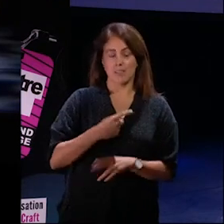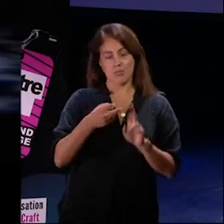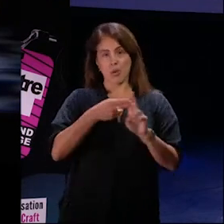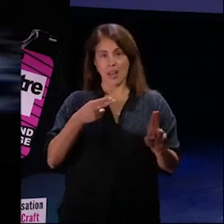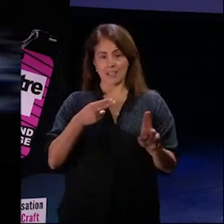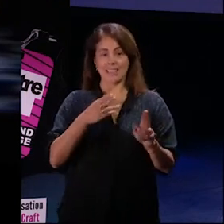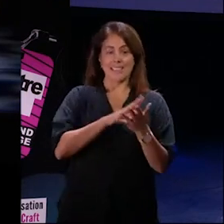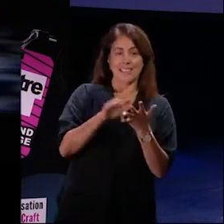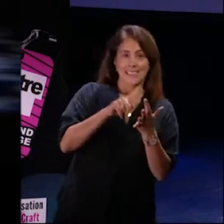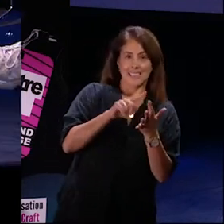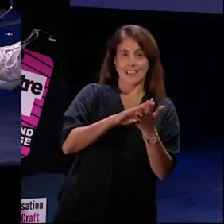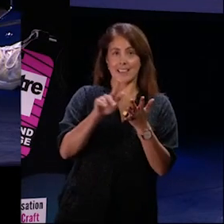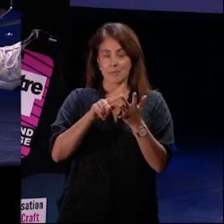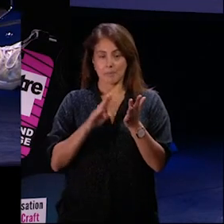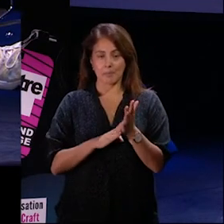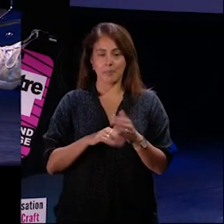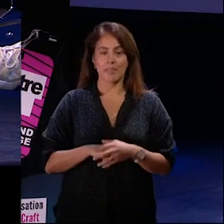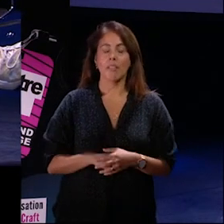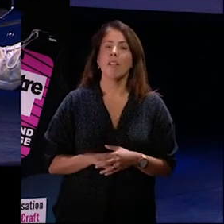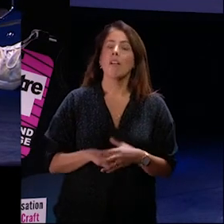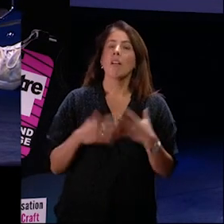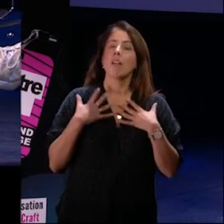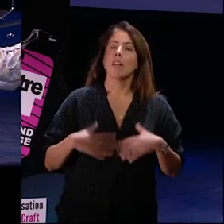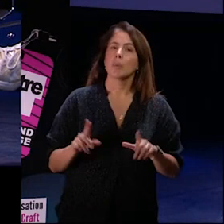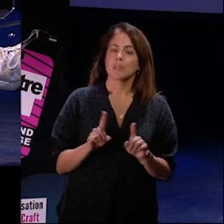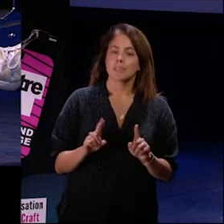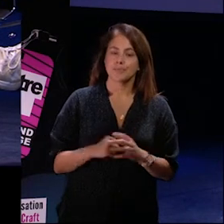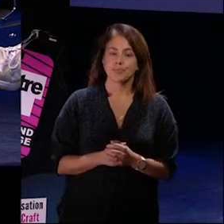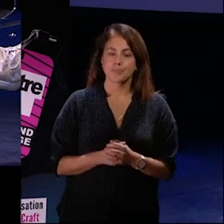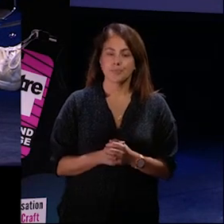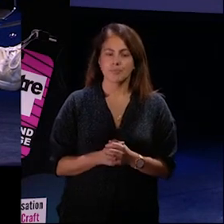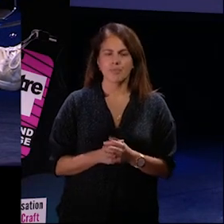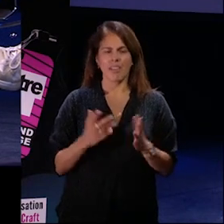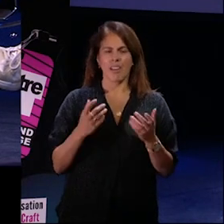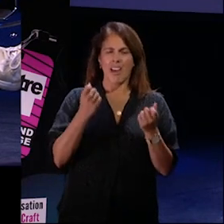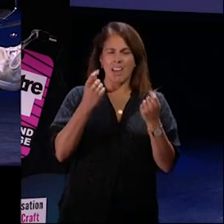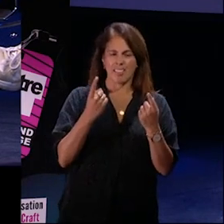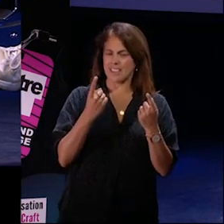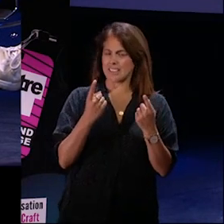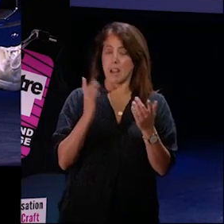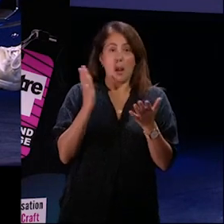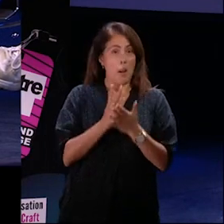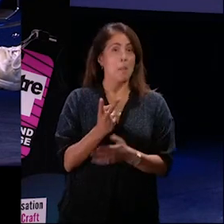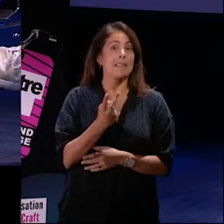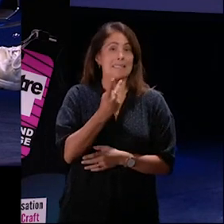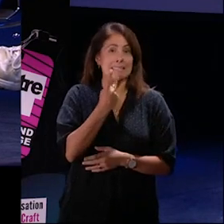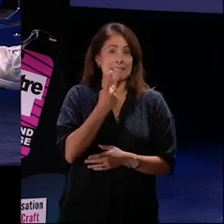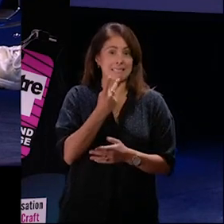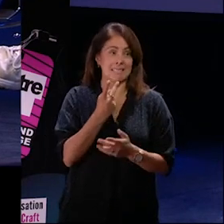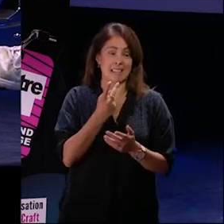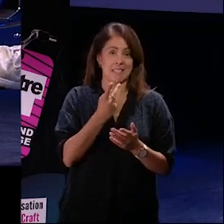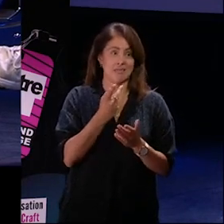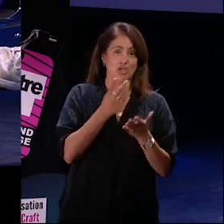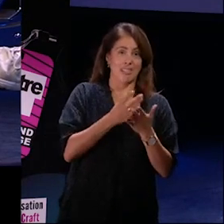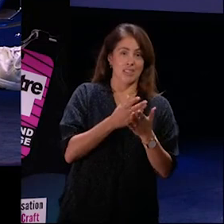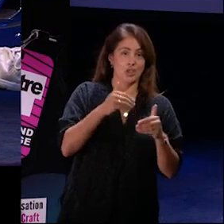are he, him. I'm wearing, and I think entirely secondhand outfit